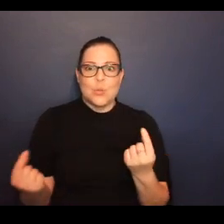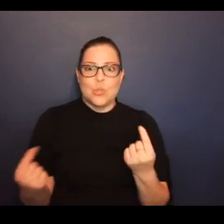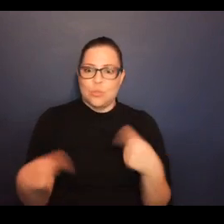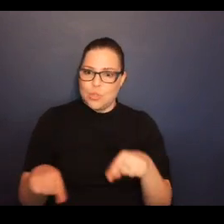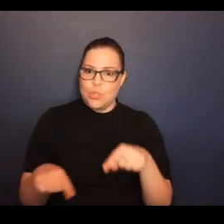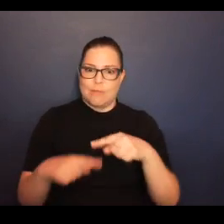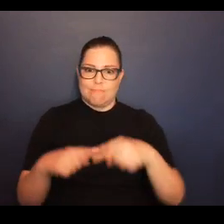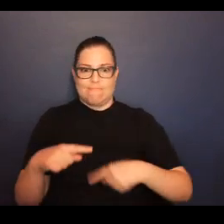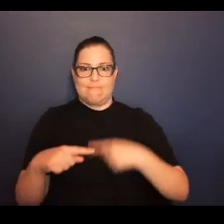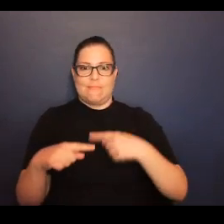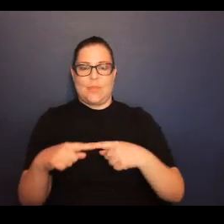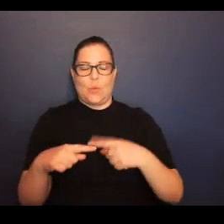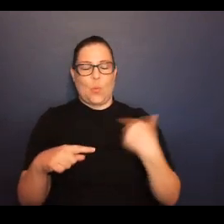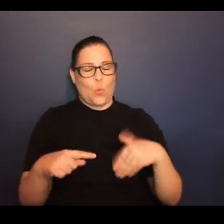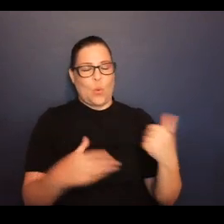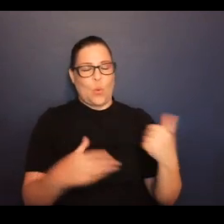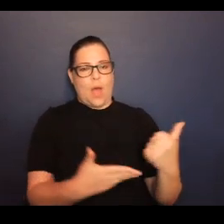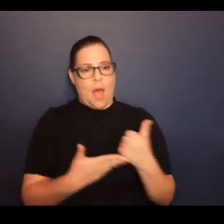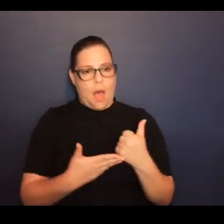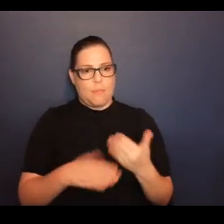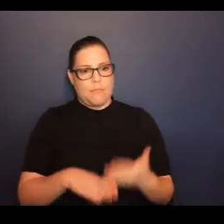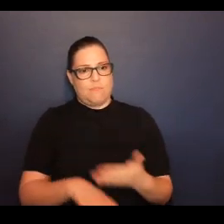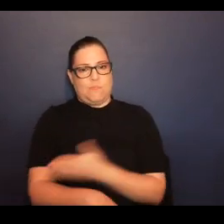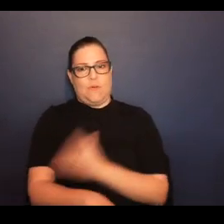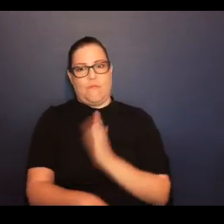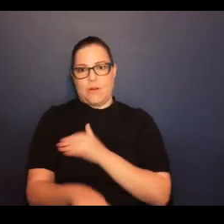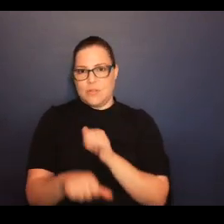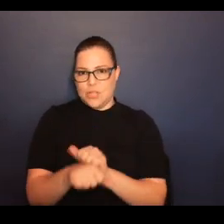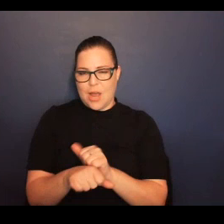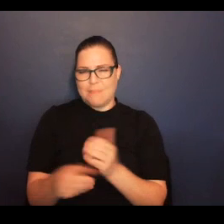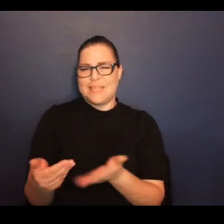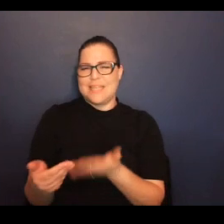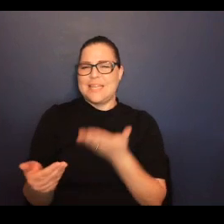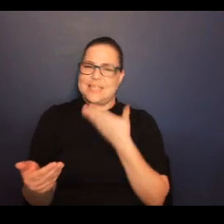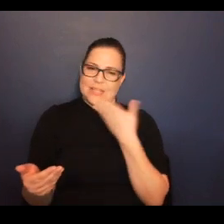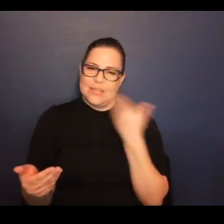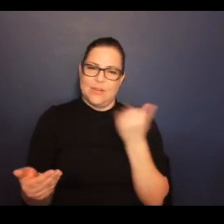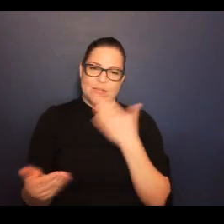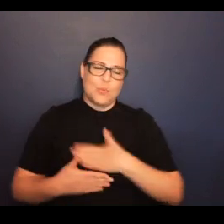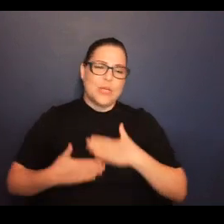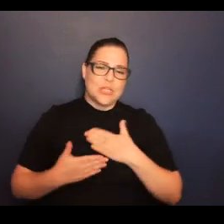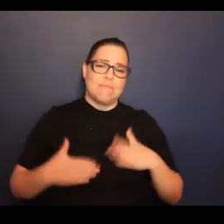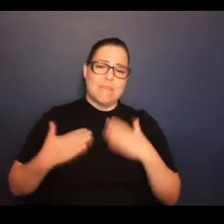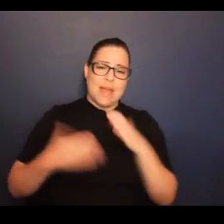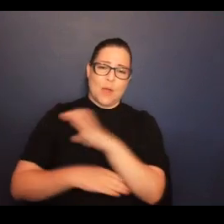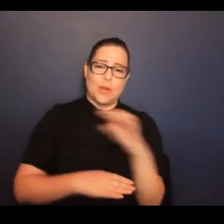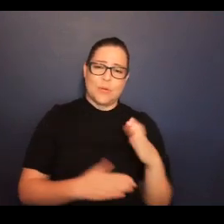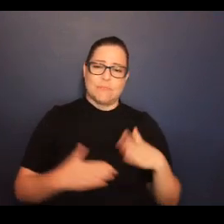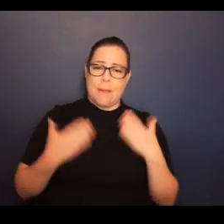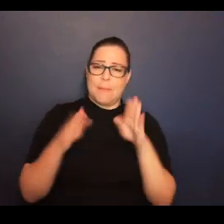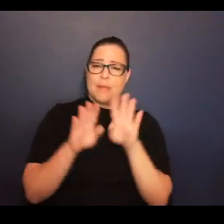year to make our jobs easier. We really do appreciate it. And just, you know, Merry Christmas and Happy